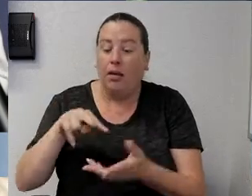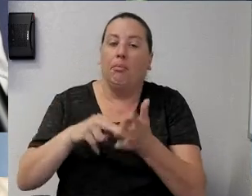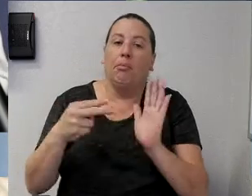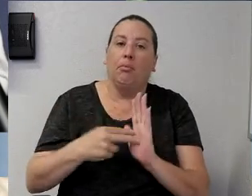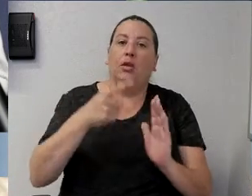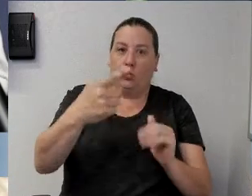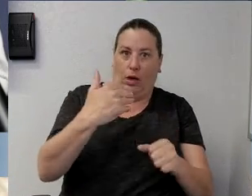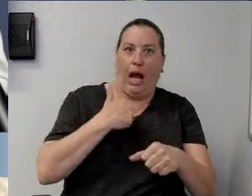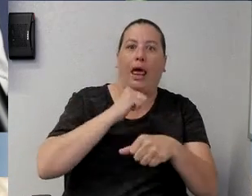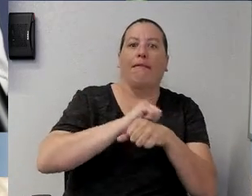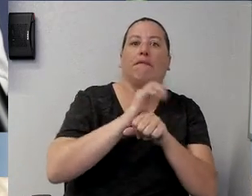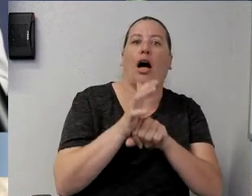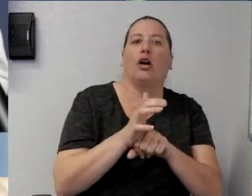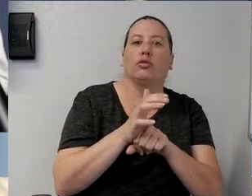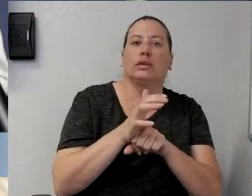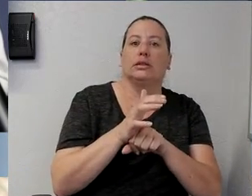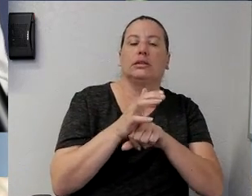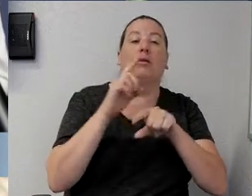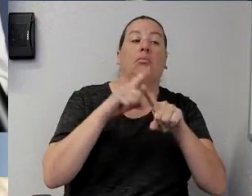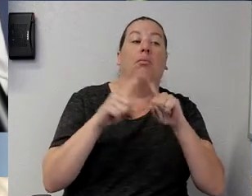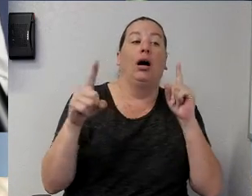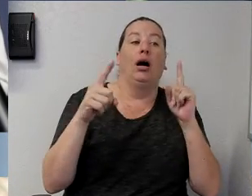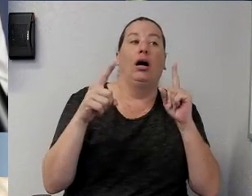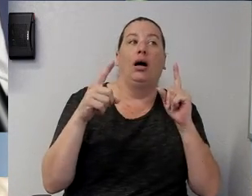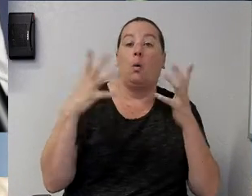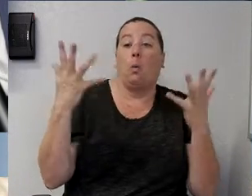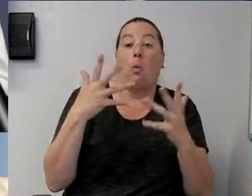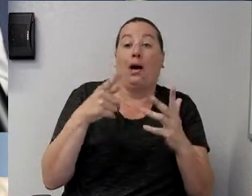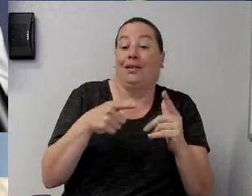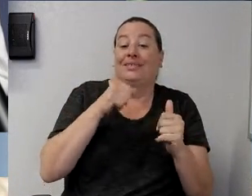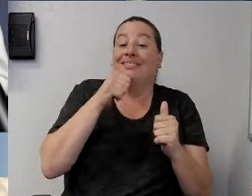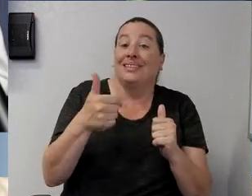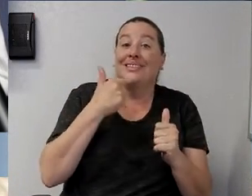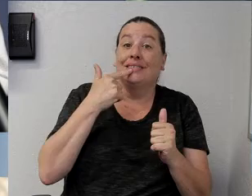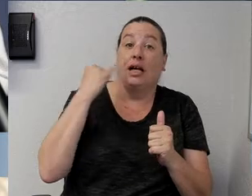it doesn't tell you, are you now immune from getting it again?